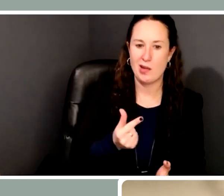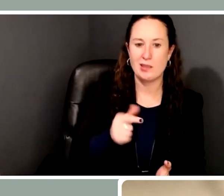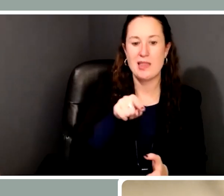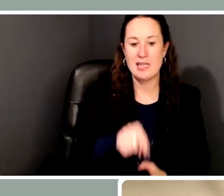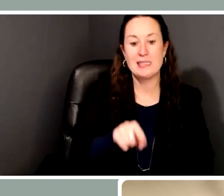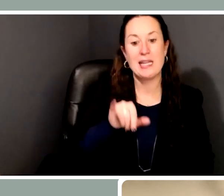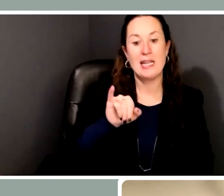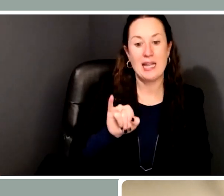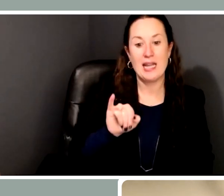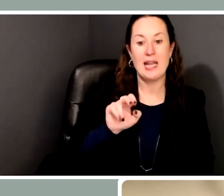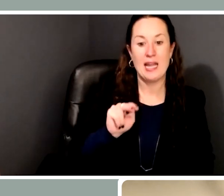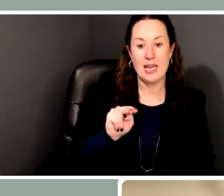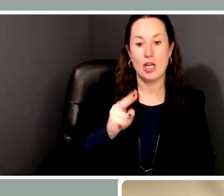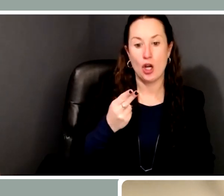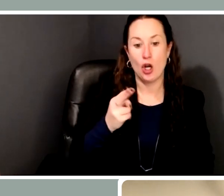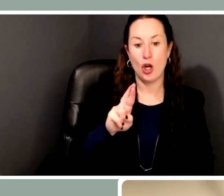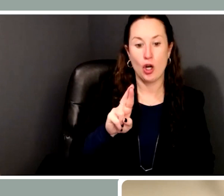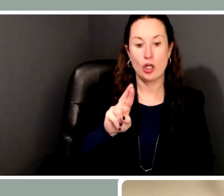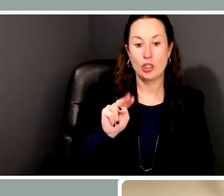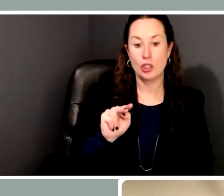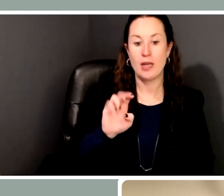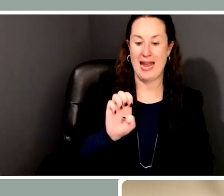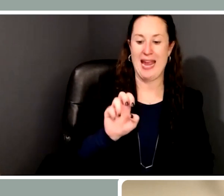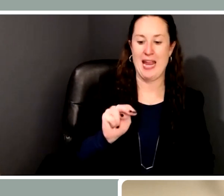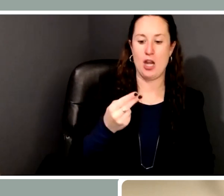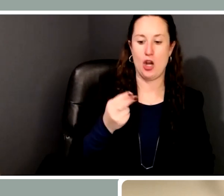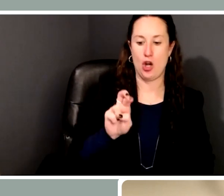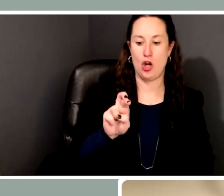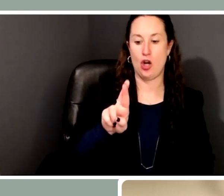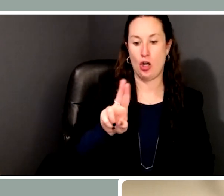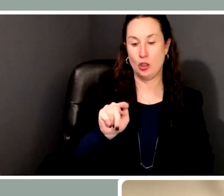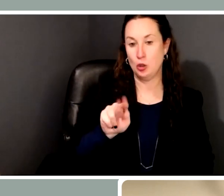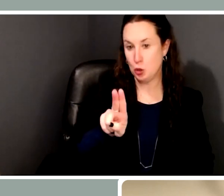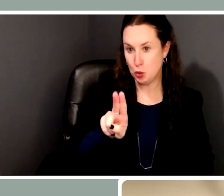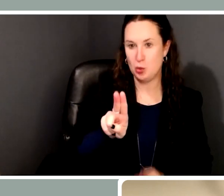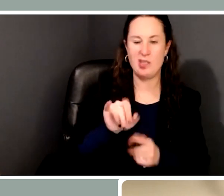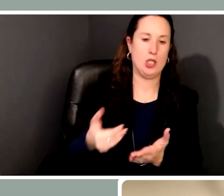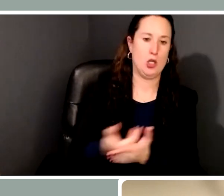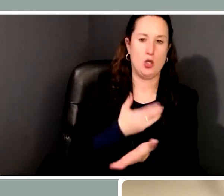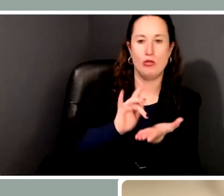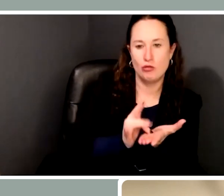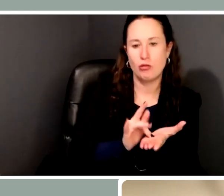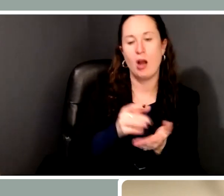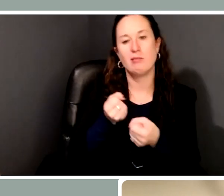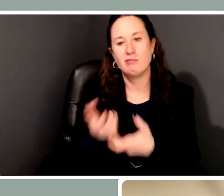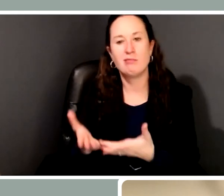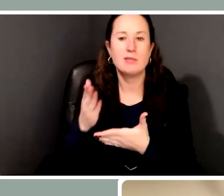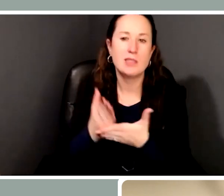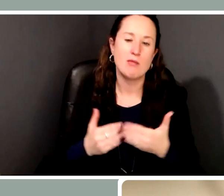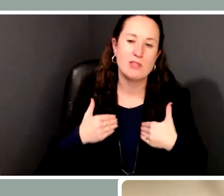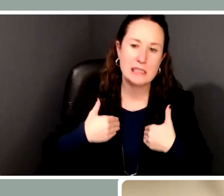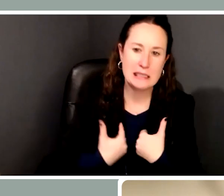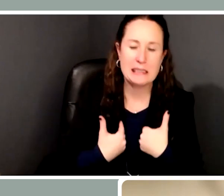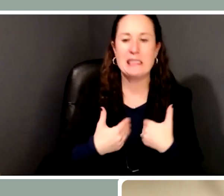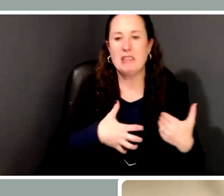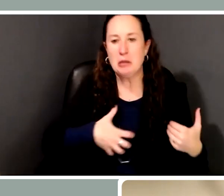a potential to have some nausea with it and some GI toxicities. It can have some fatigue with it, and a number of other things,